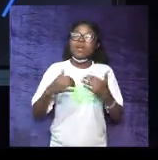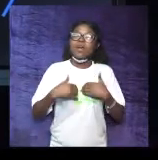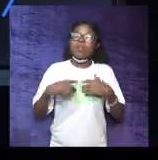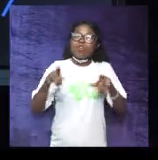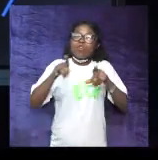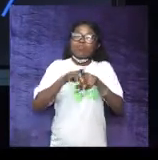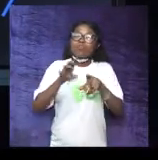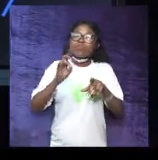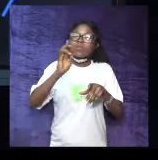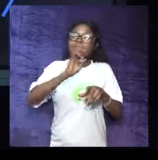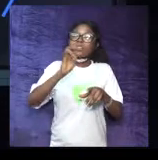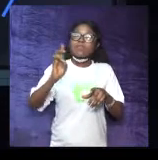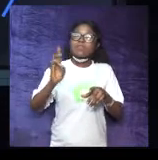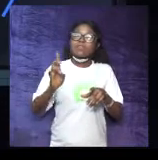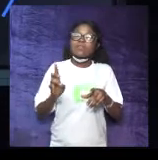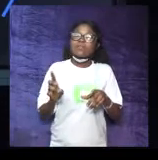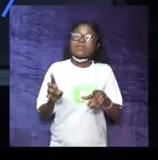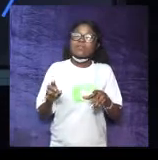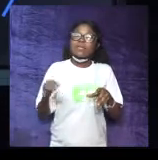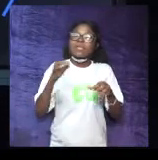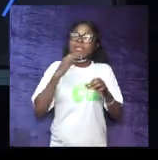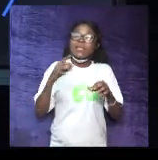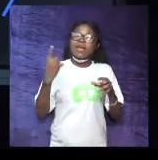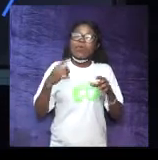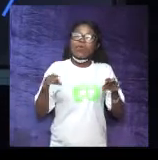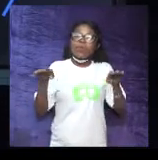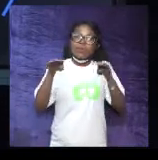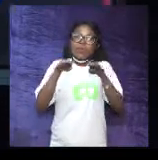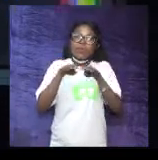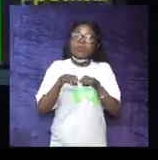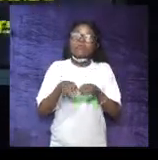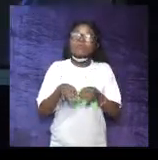70. Corresponding angles are always equal.